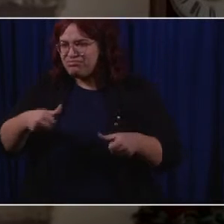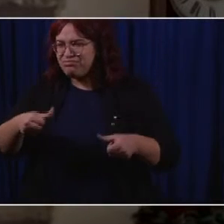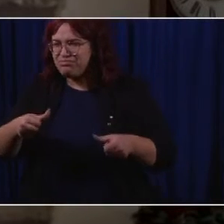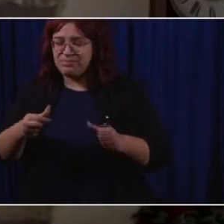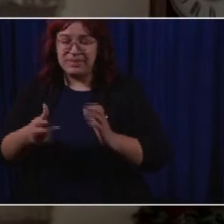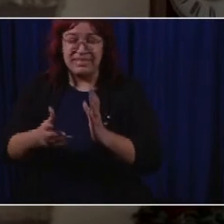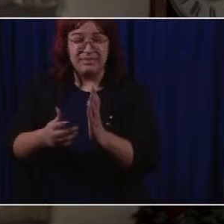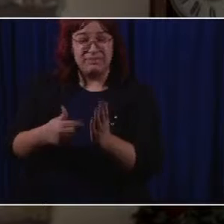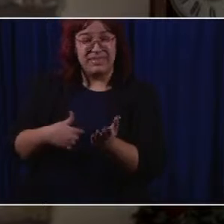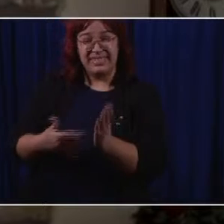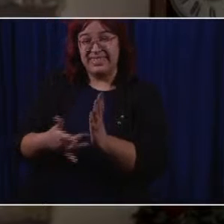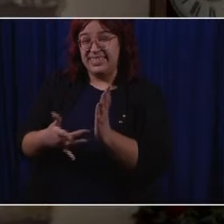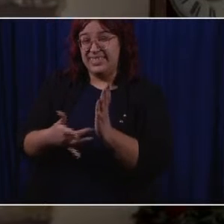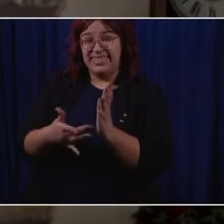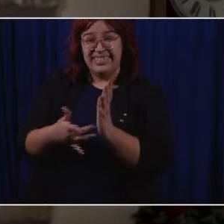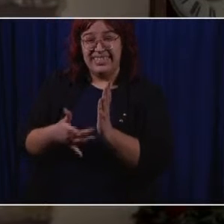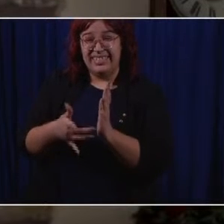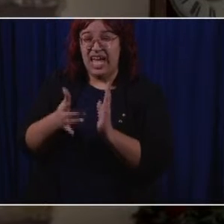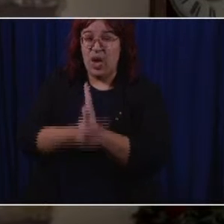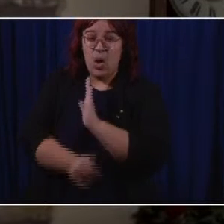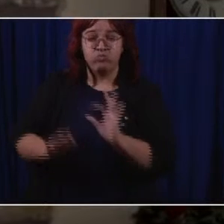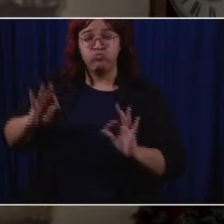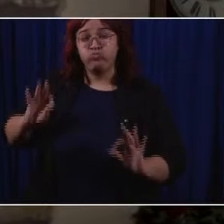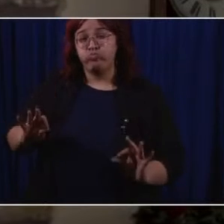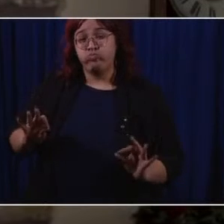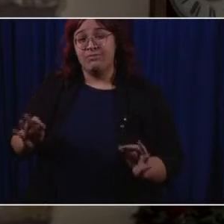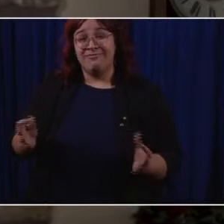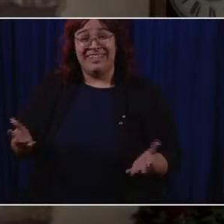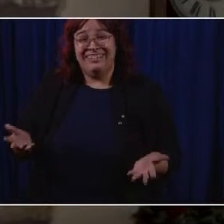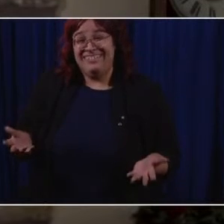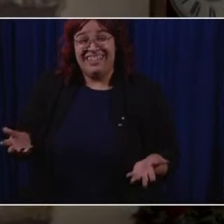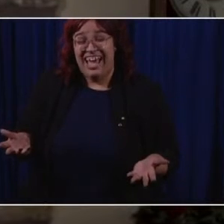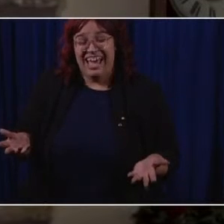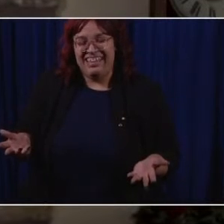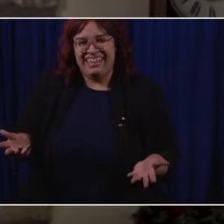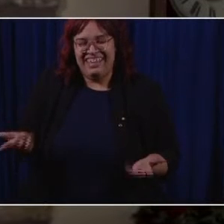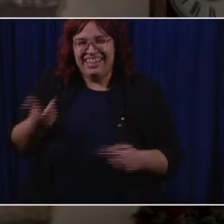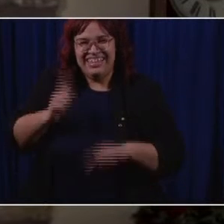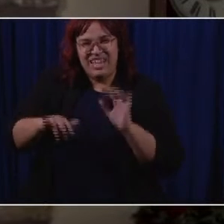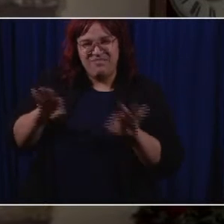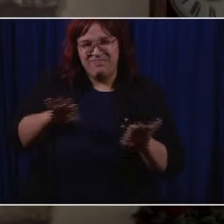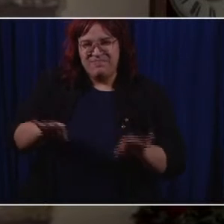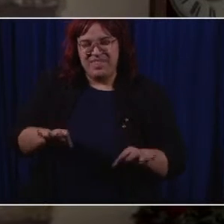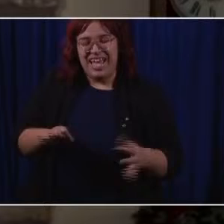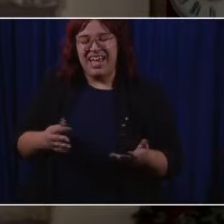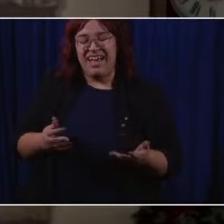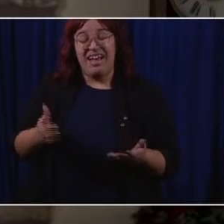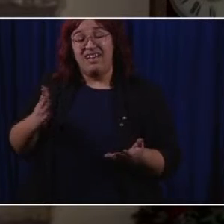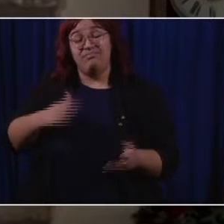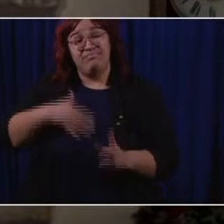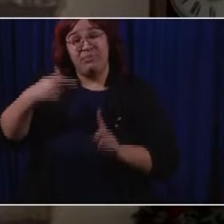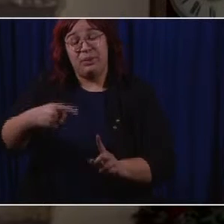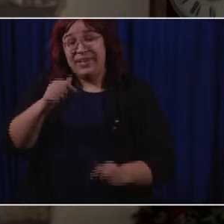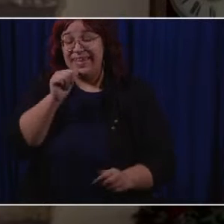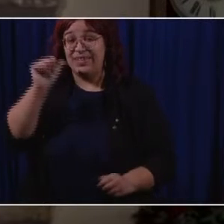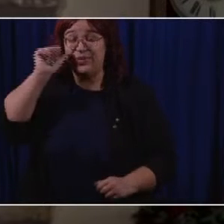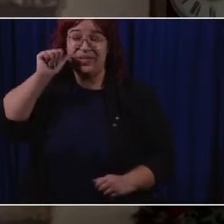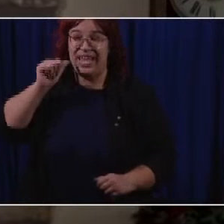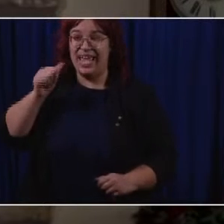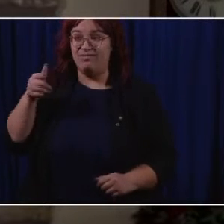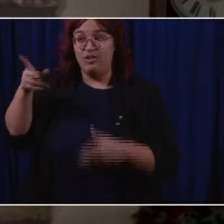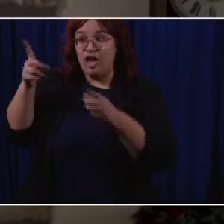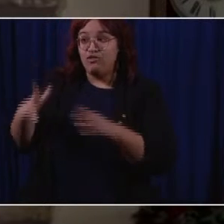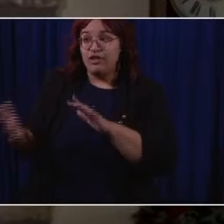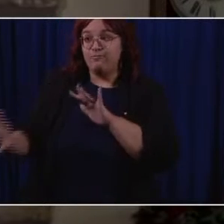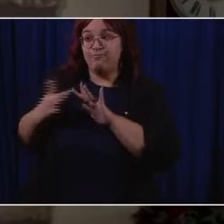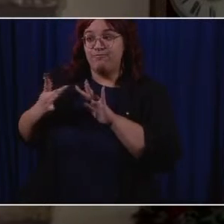yesterday is that the director called me in the middle of the day and said, we got a problem. We don't think that what we're going